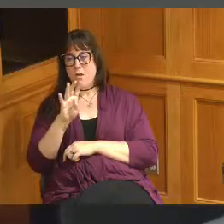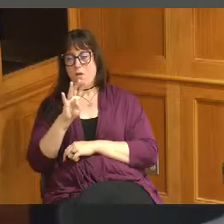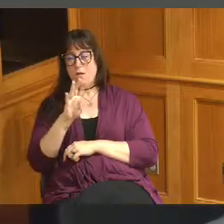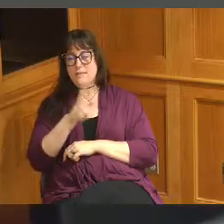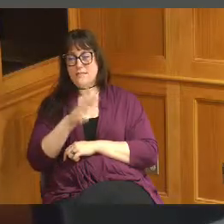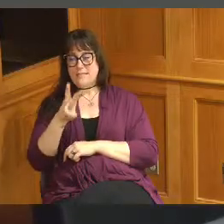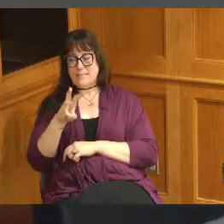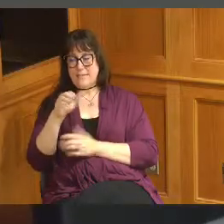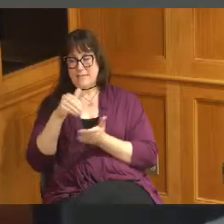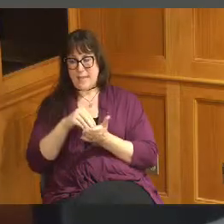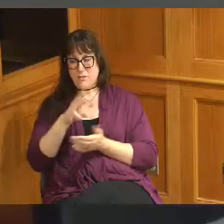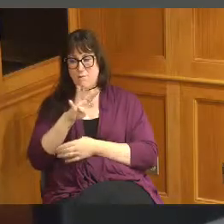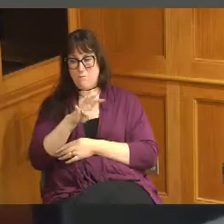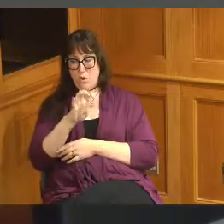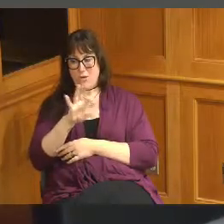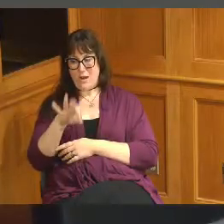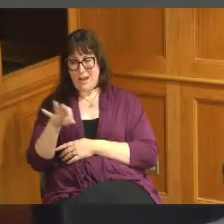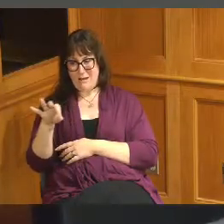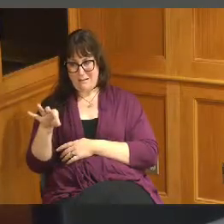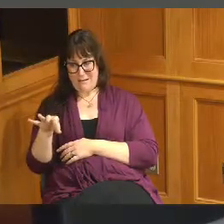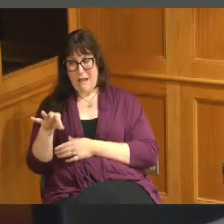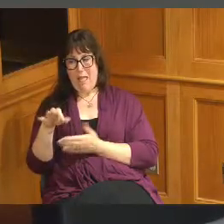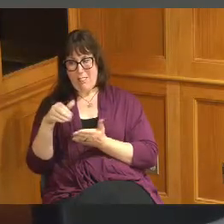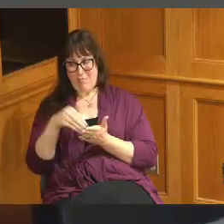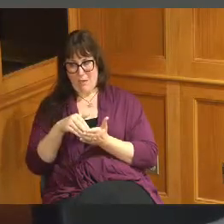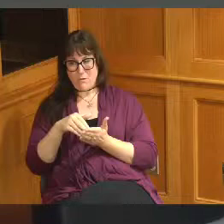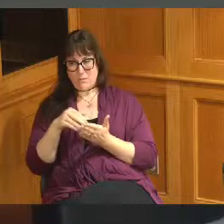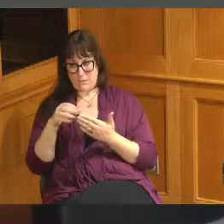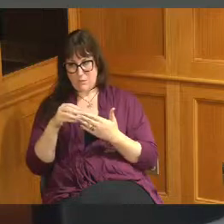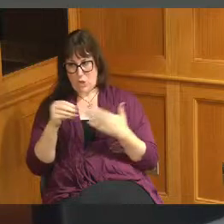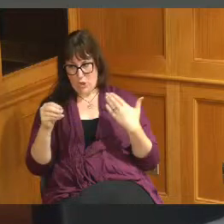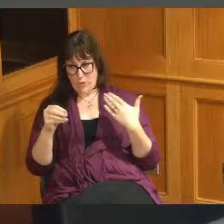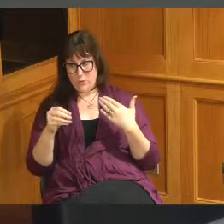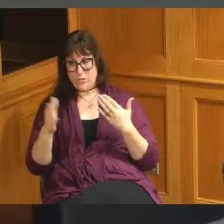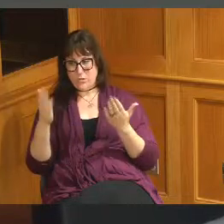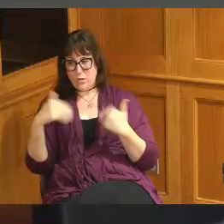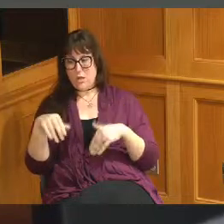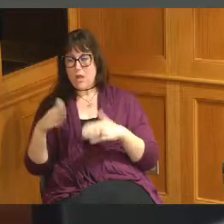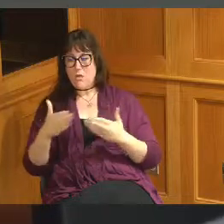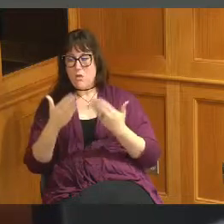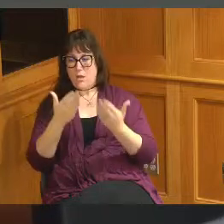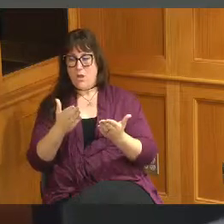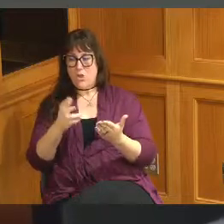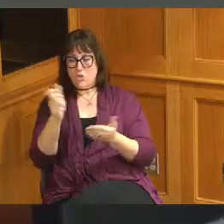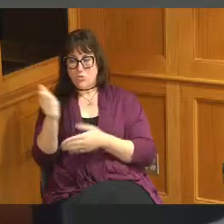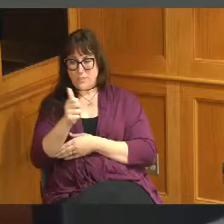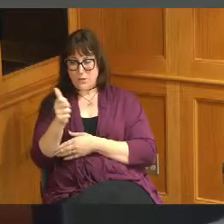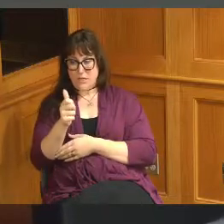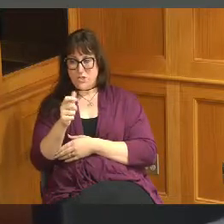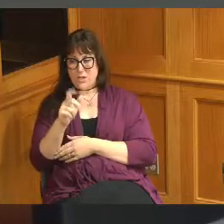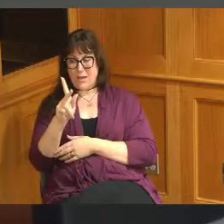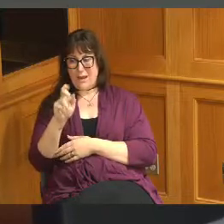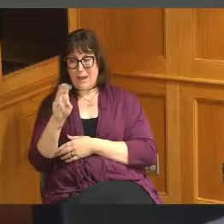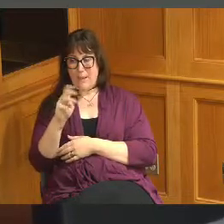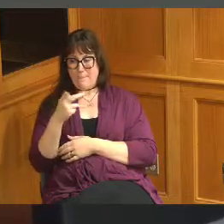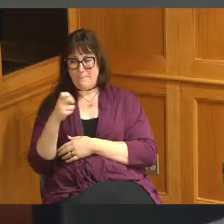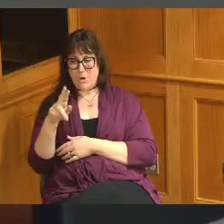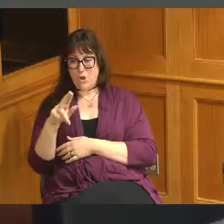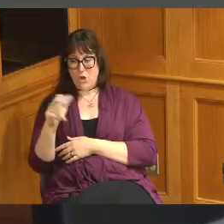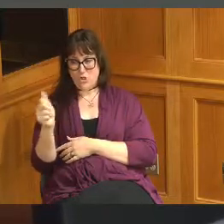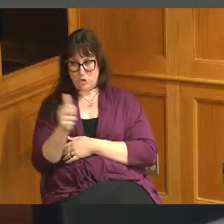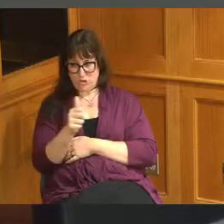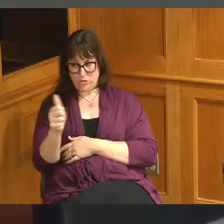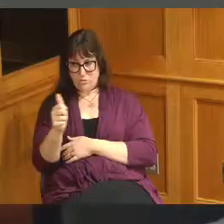$66,499. We have a resolution for transportation services with Kemper Shuttle Service.